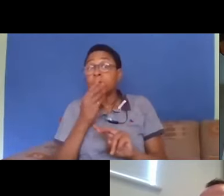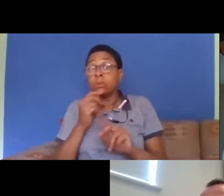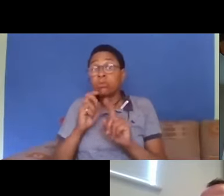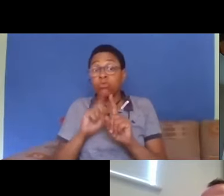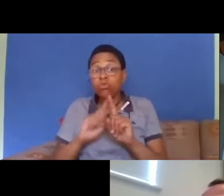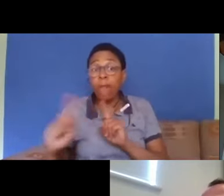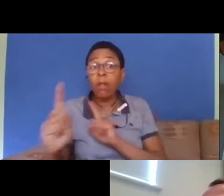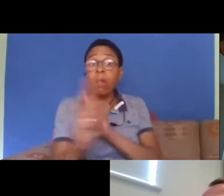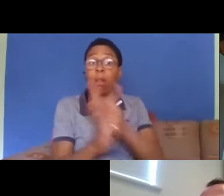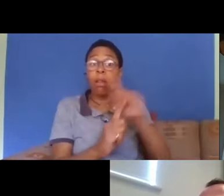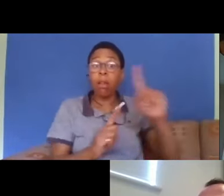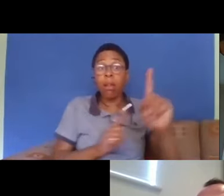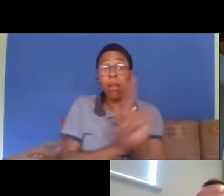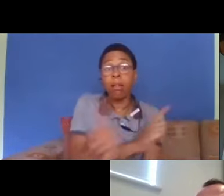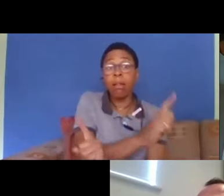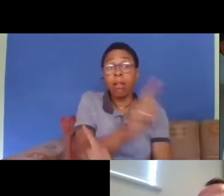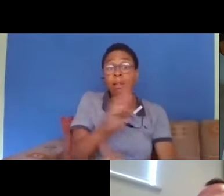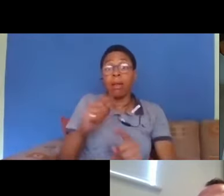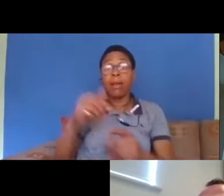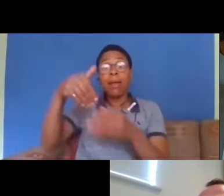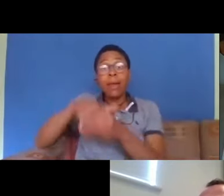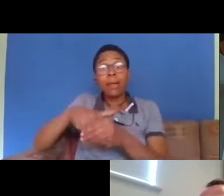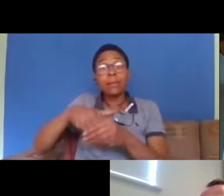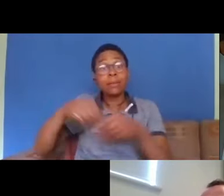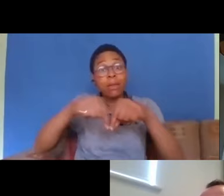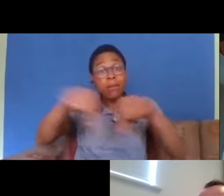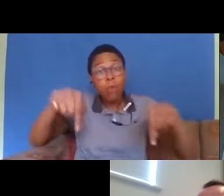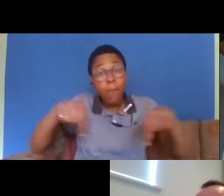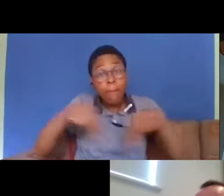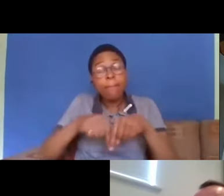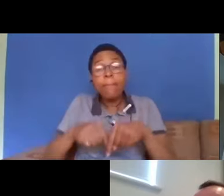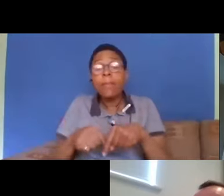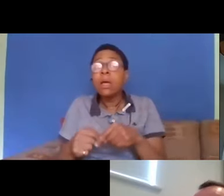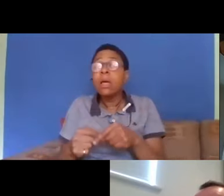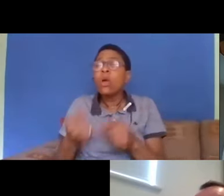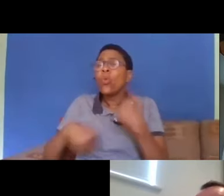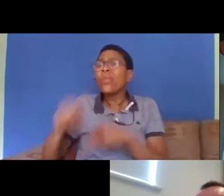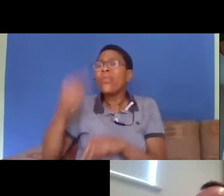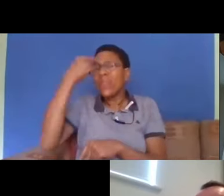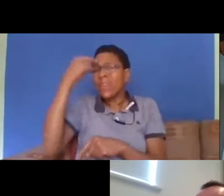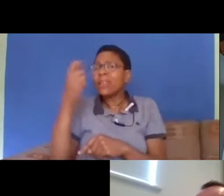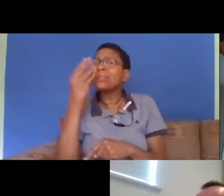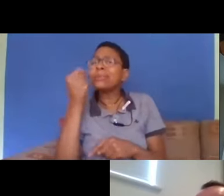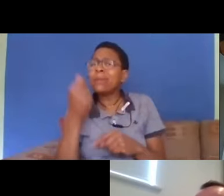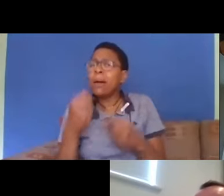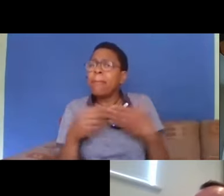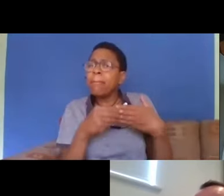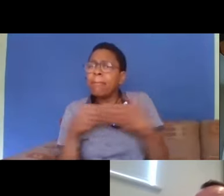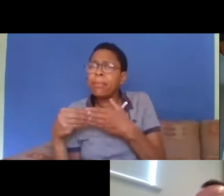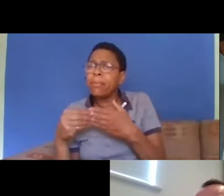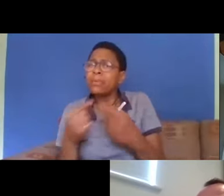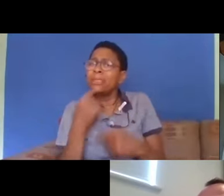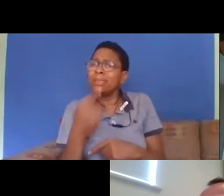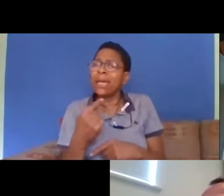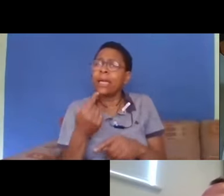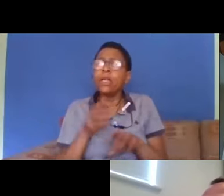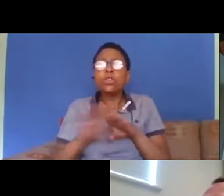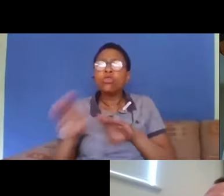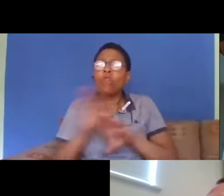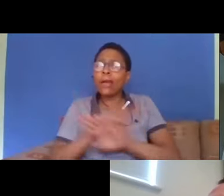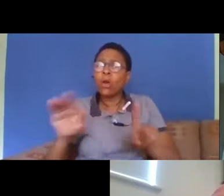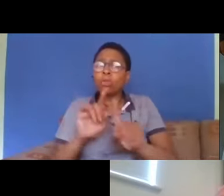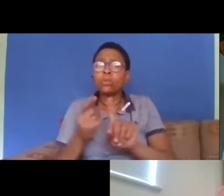some suggestion that people shouldn't go directly behind the other person when travelling across the room, because they'll be entering